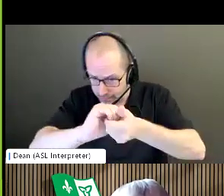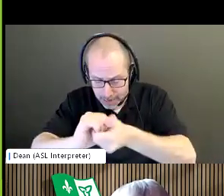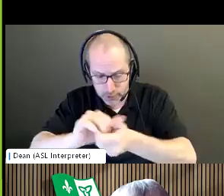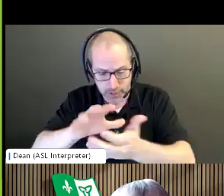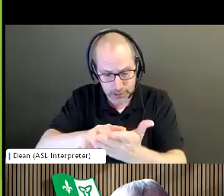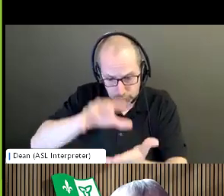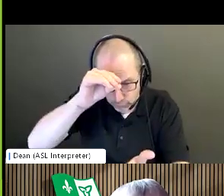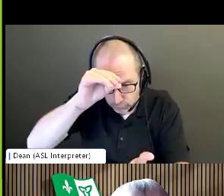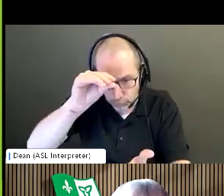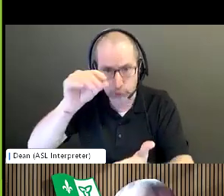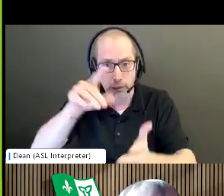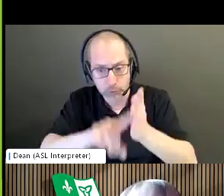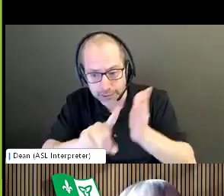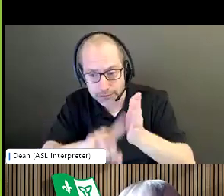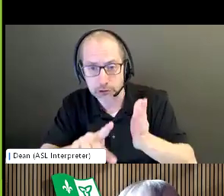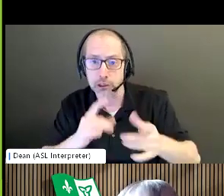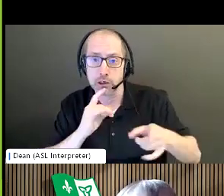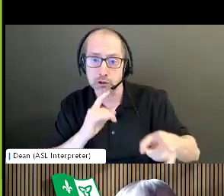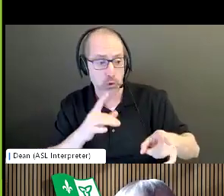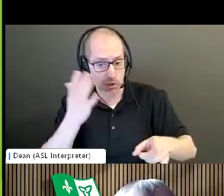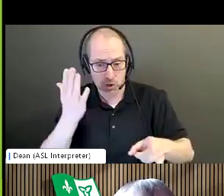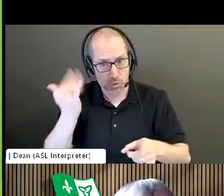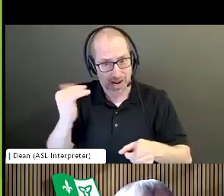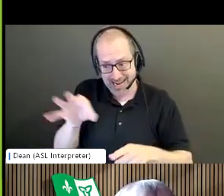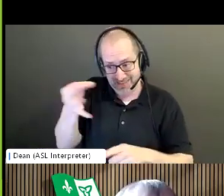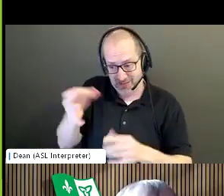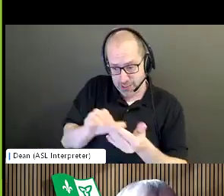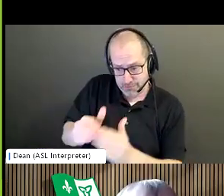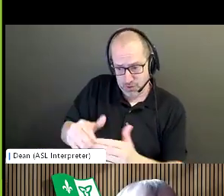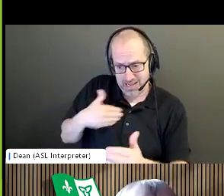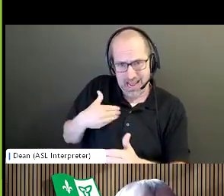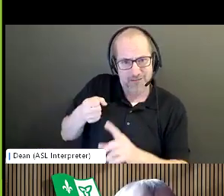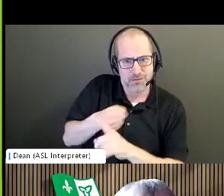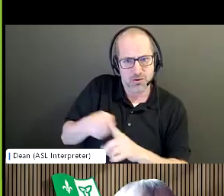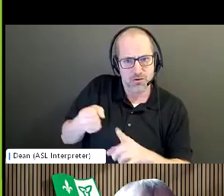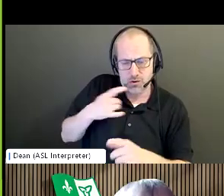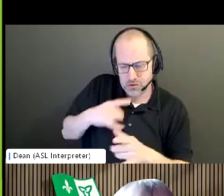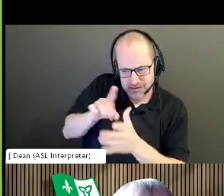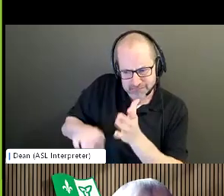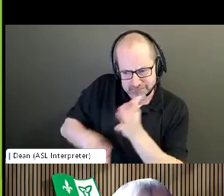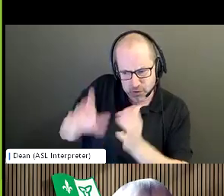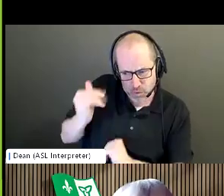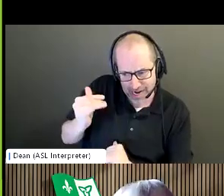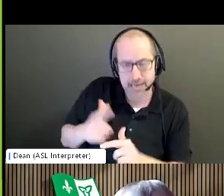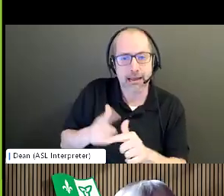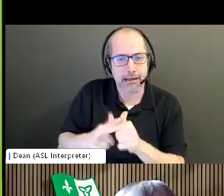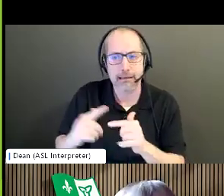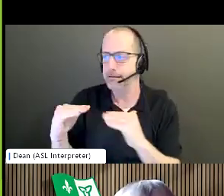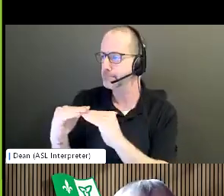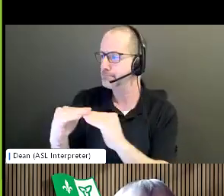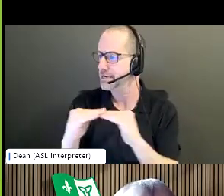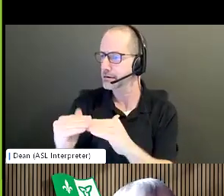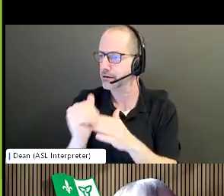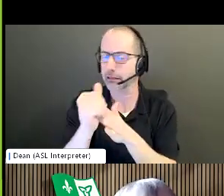root causes of abuse in our Francophone communities. We aim to promote peer-led solution and